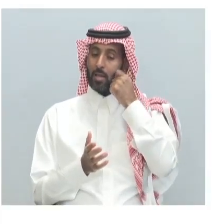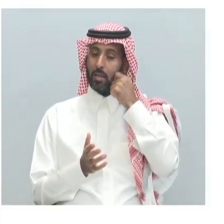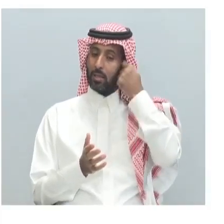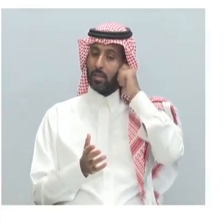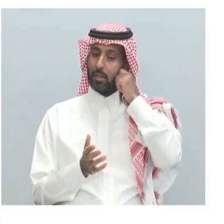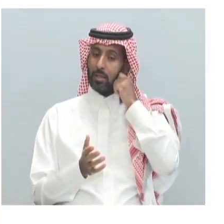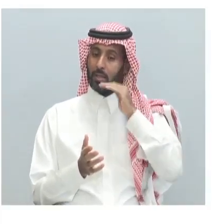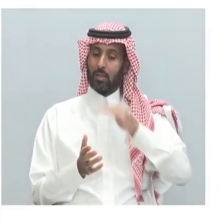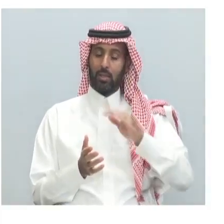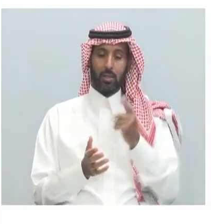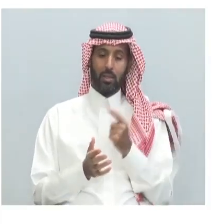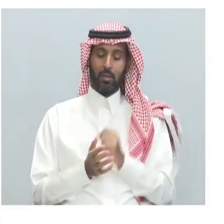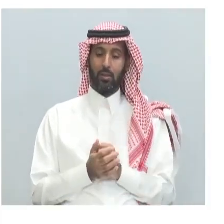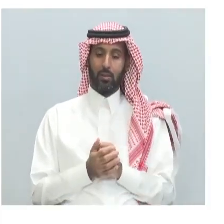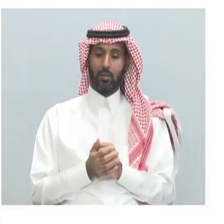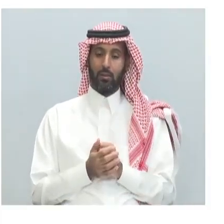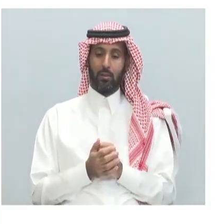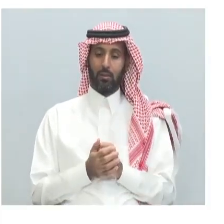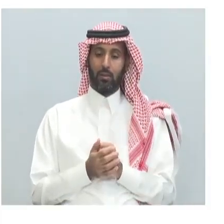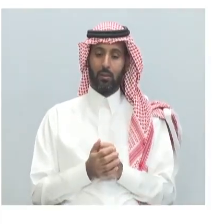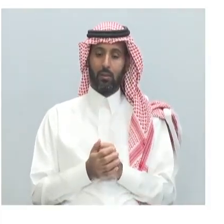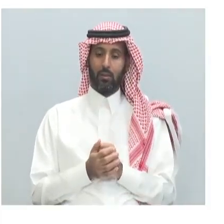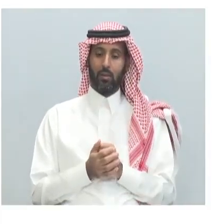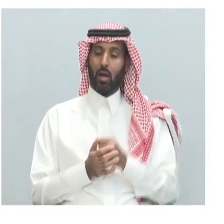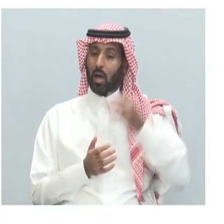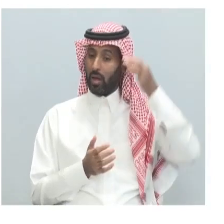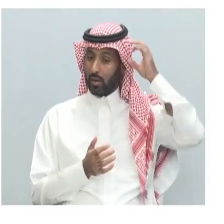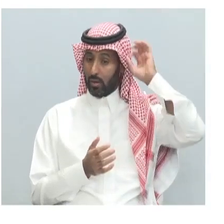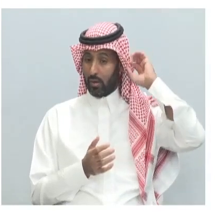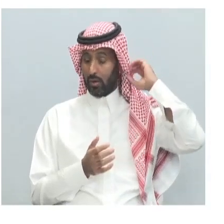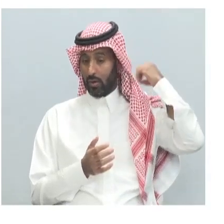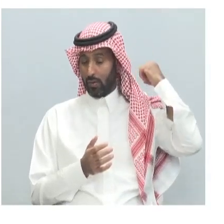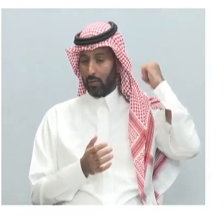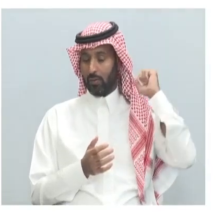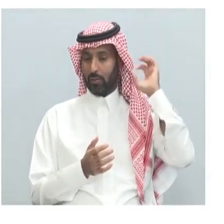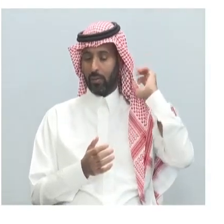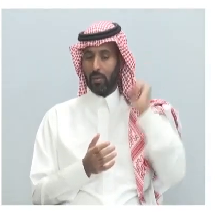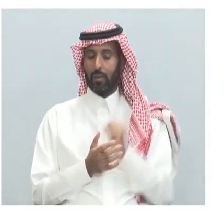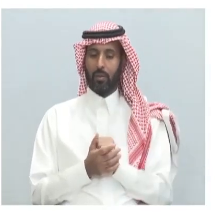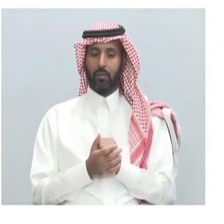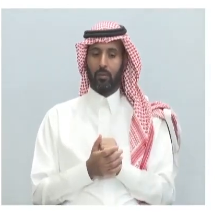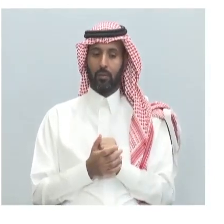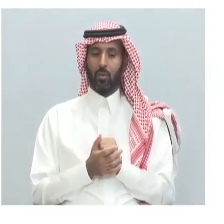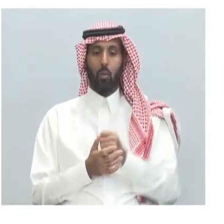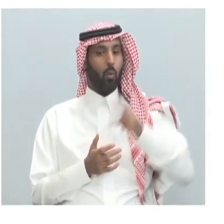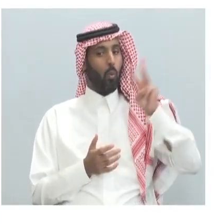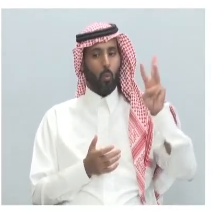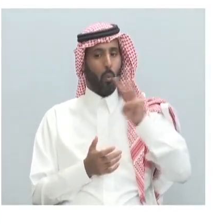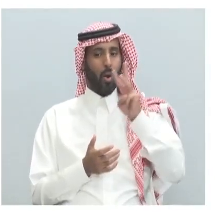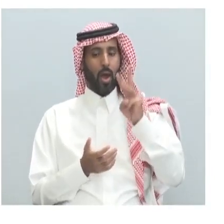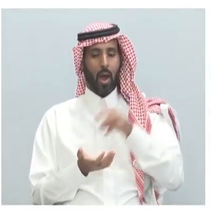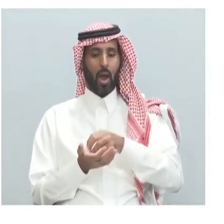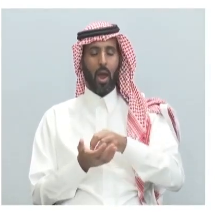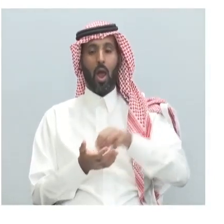talking about, what is this? It's her hair, her hair. Okay, now we have